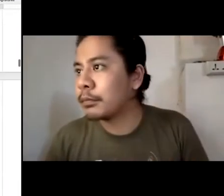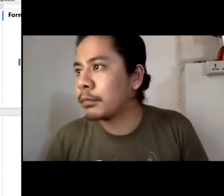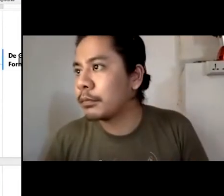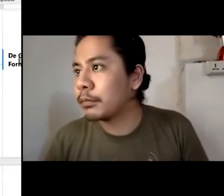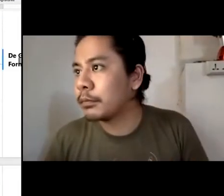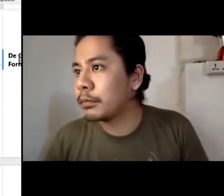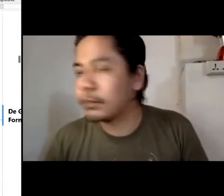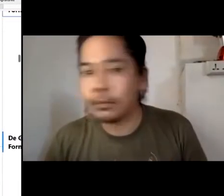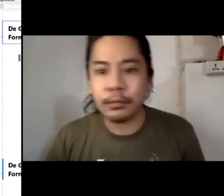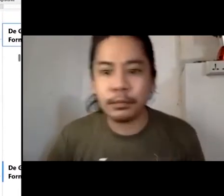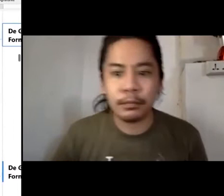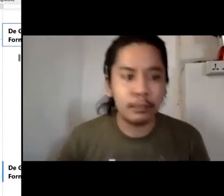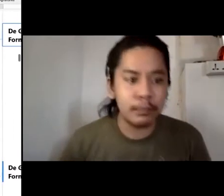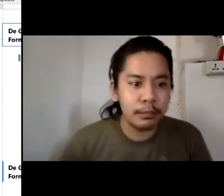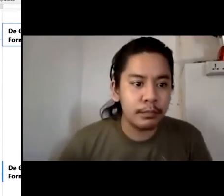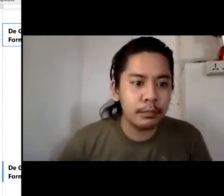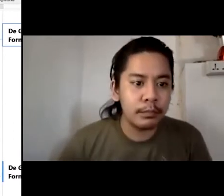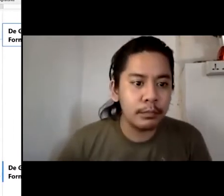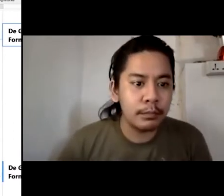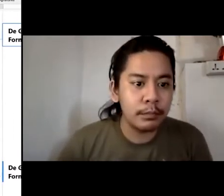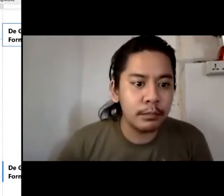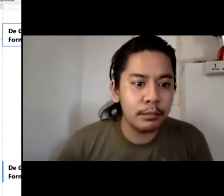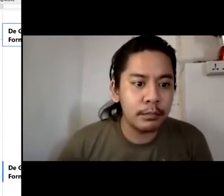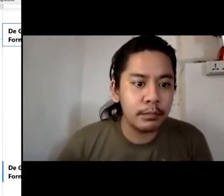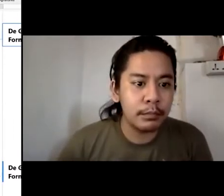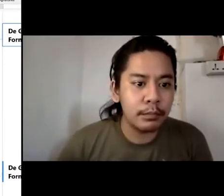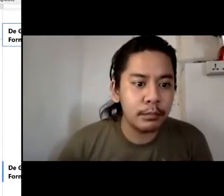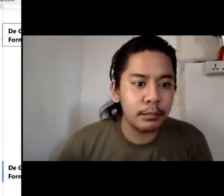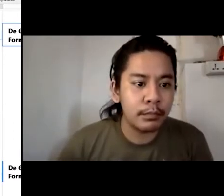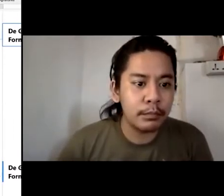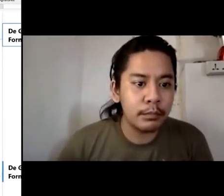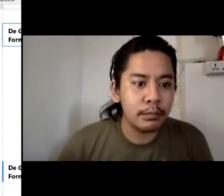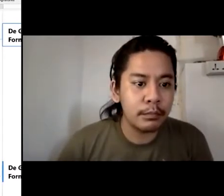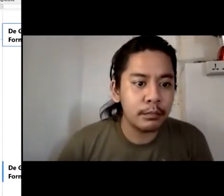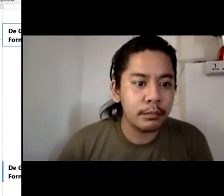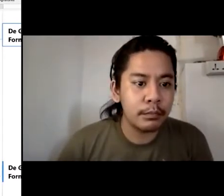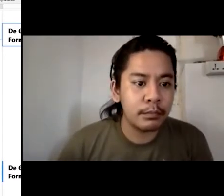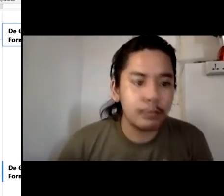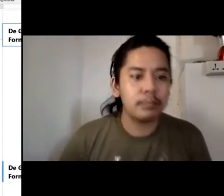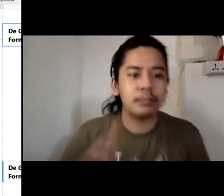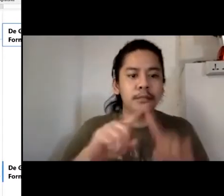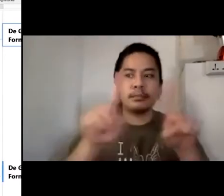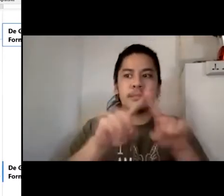out?